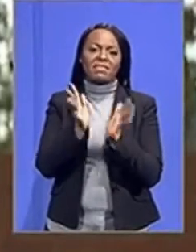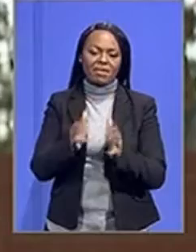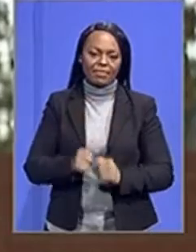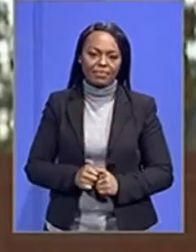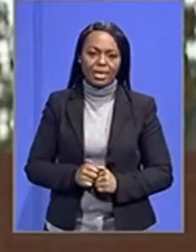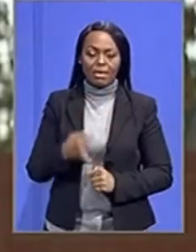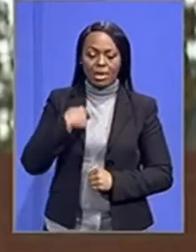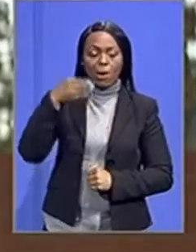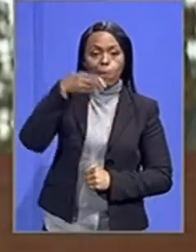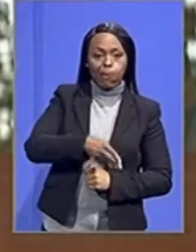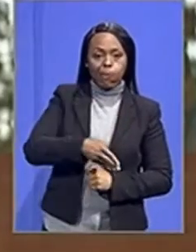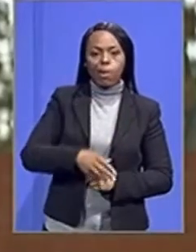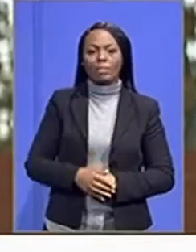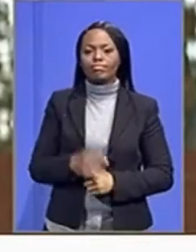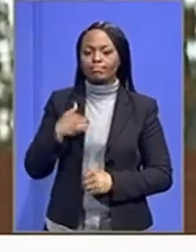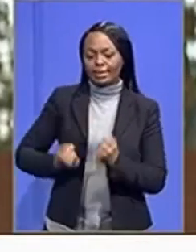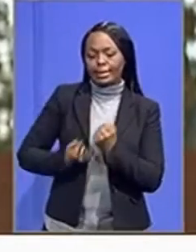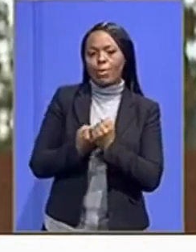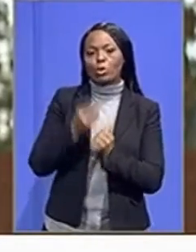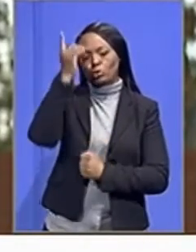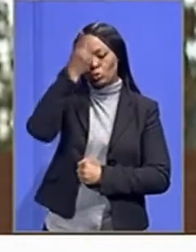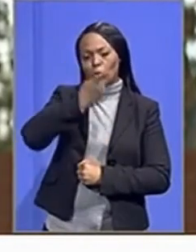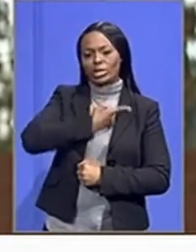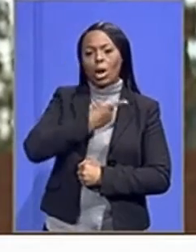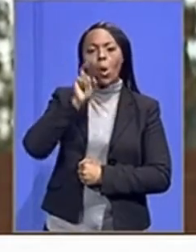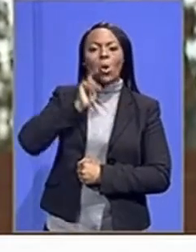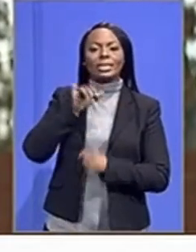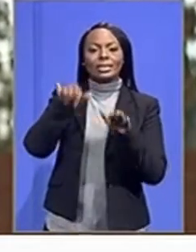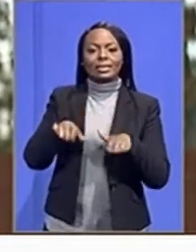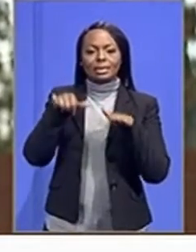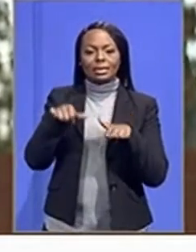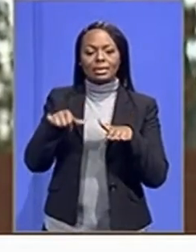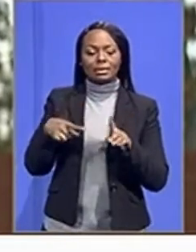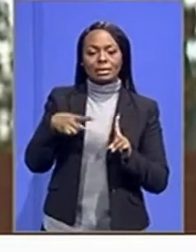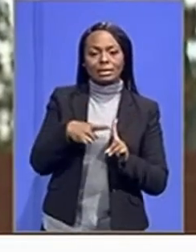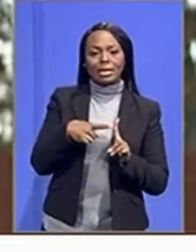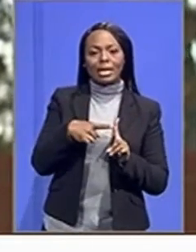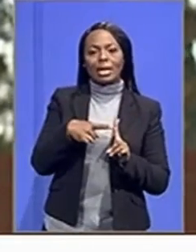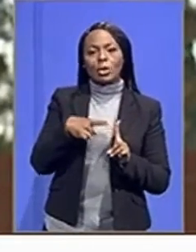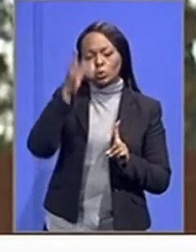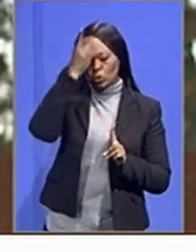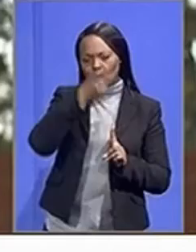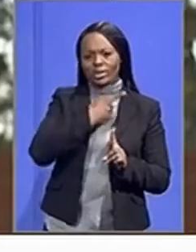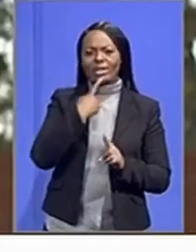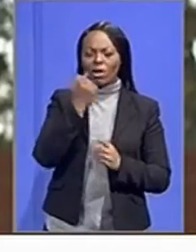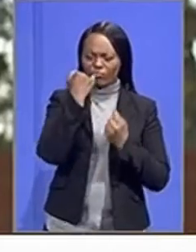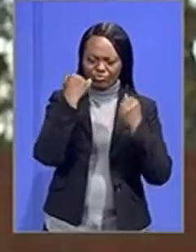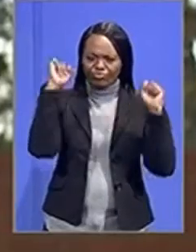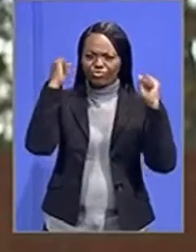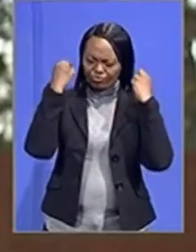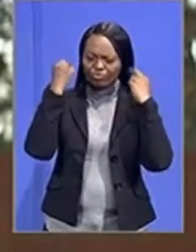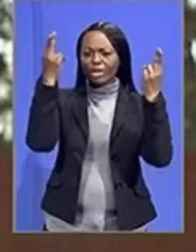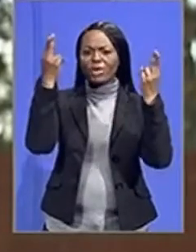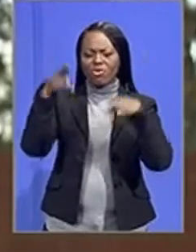today to stand by my 16-year-old daughter who has decided to take a stance against